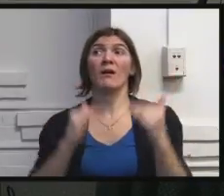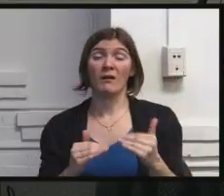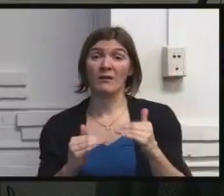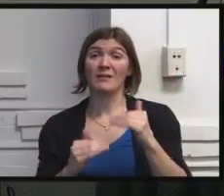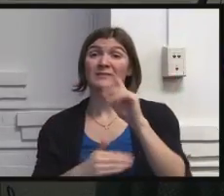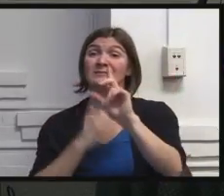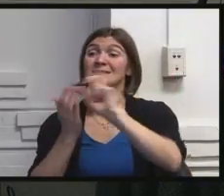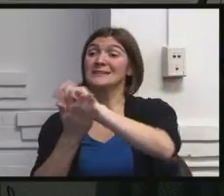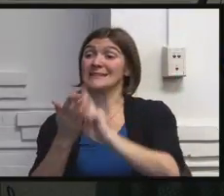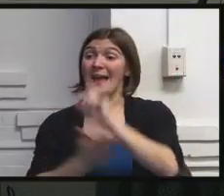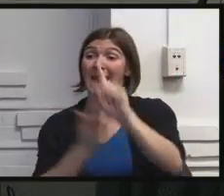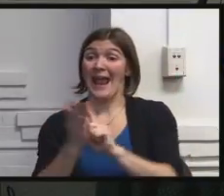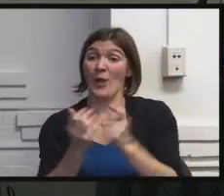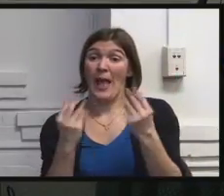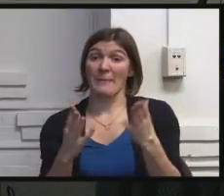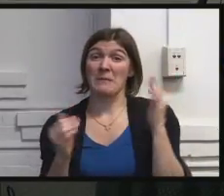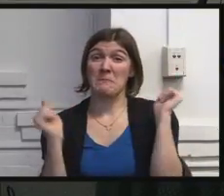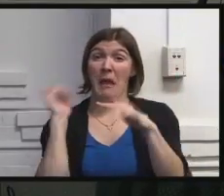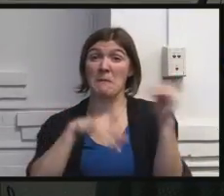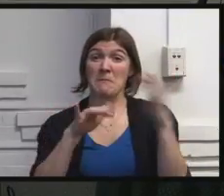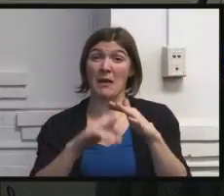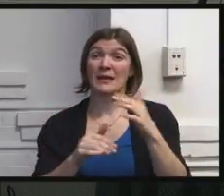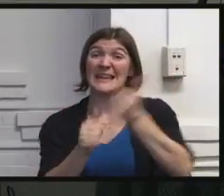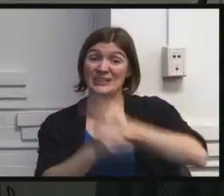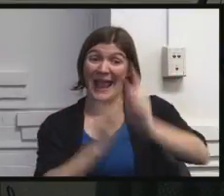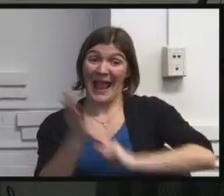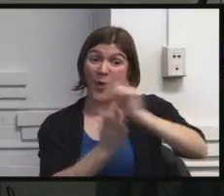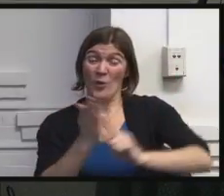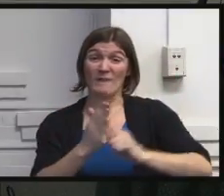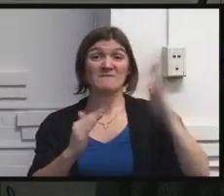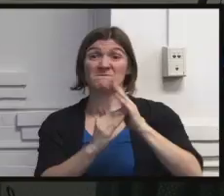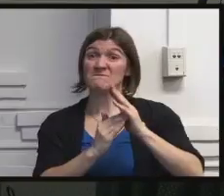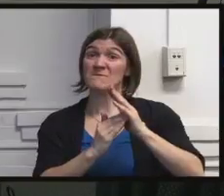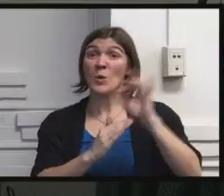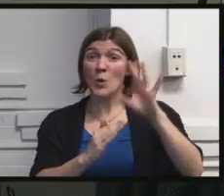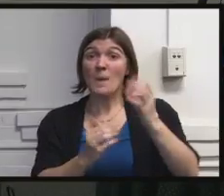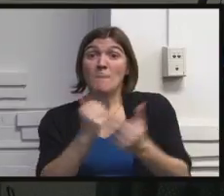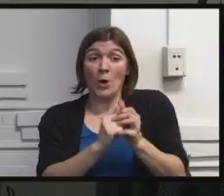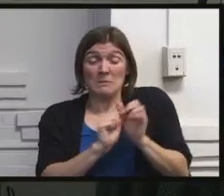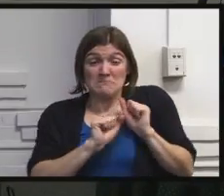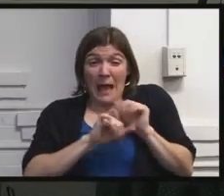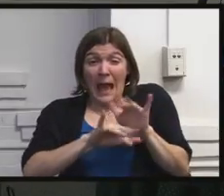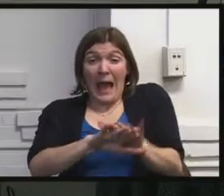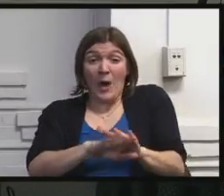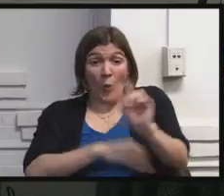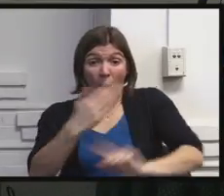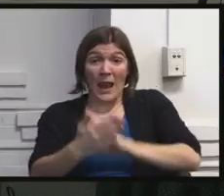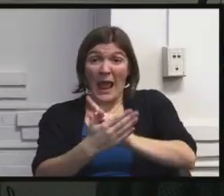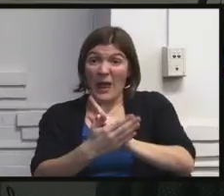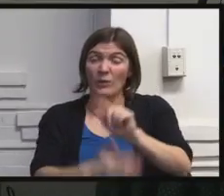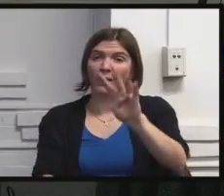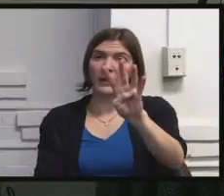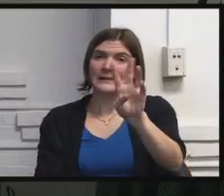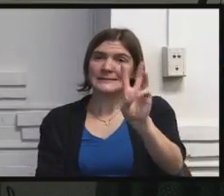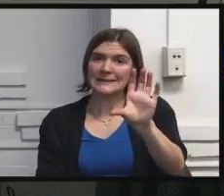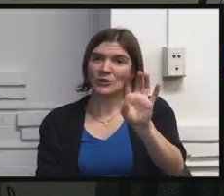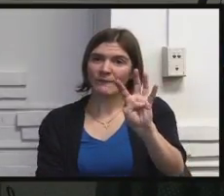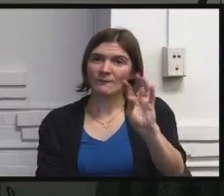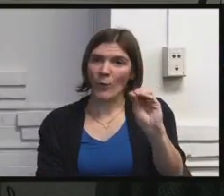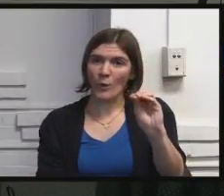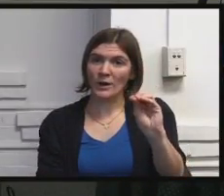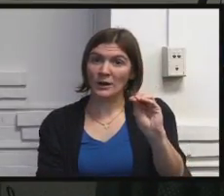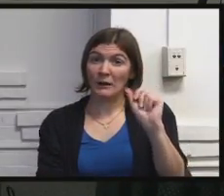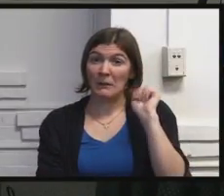hourly volume of 640 vehicles. That means at your peak hour, the most vehicles you have at your peak hour is